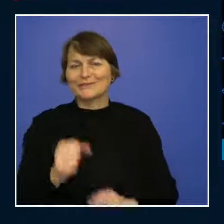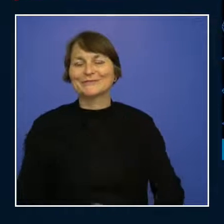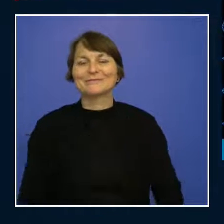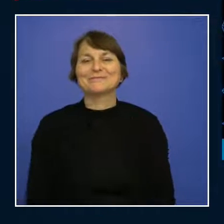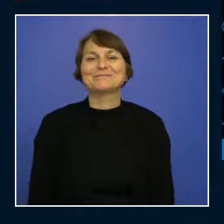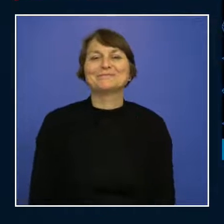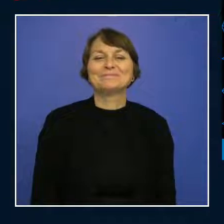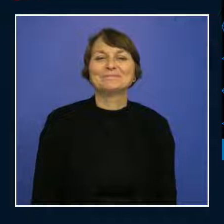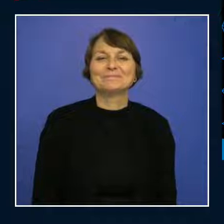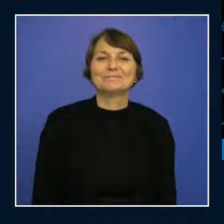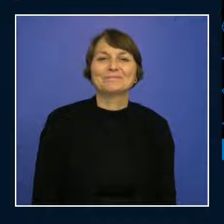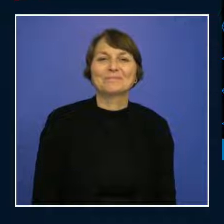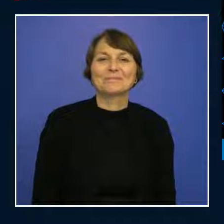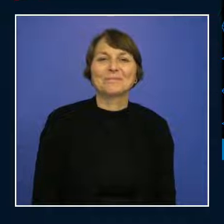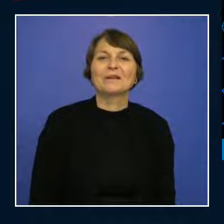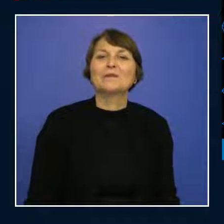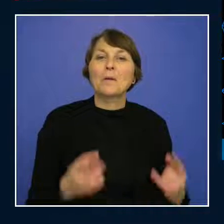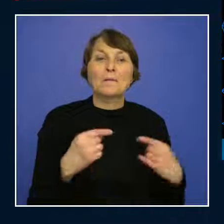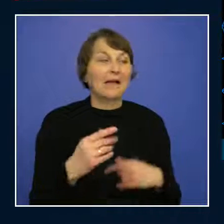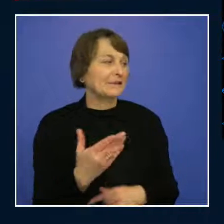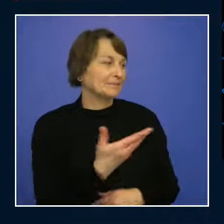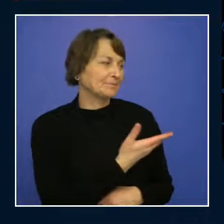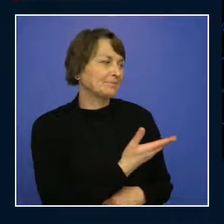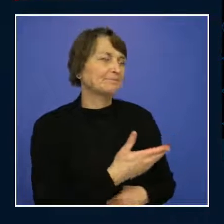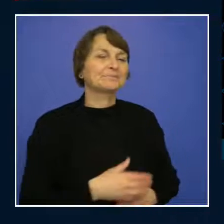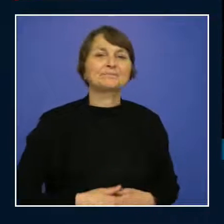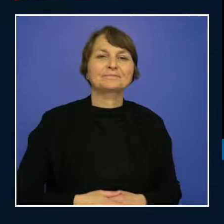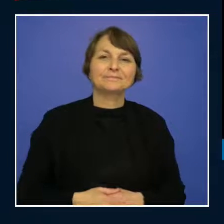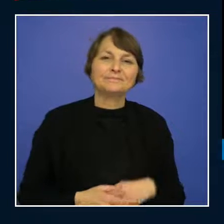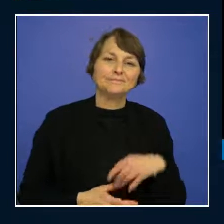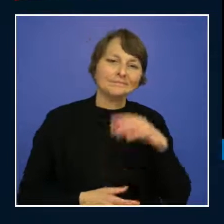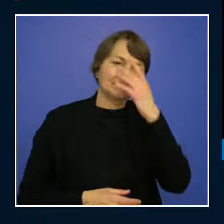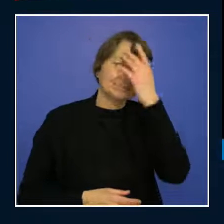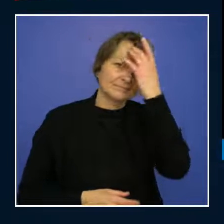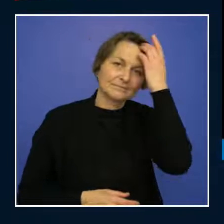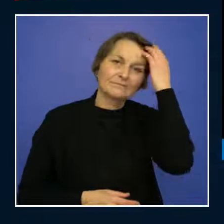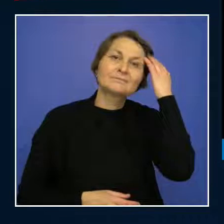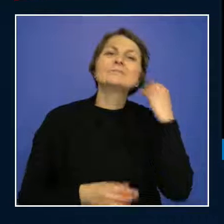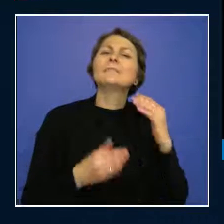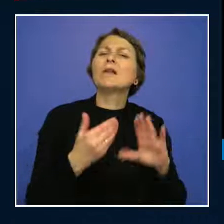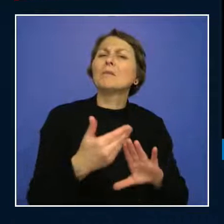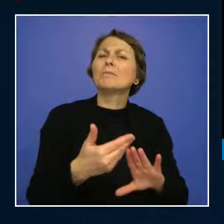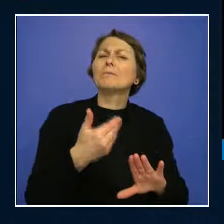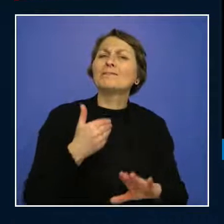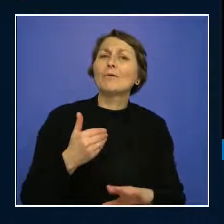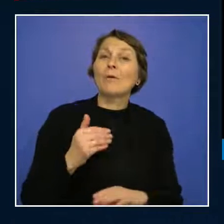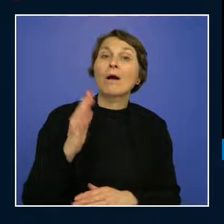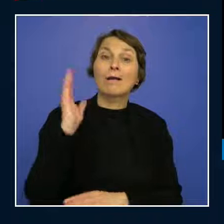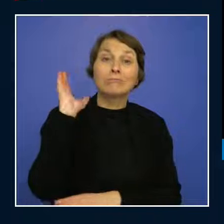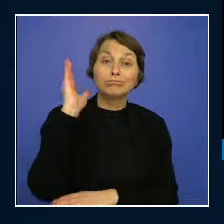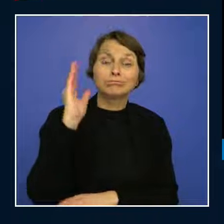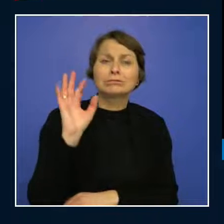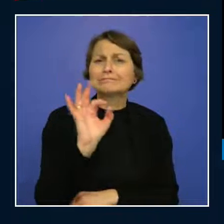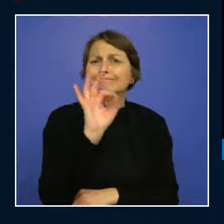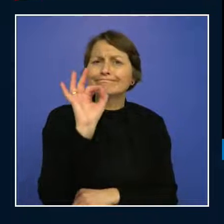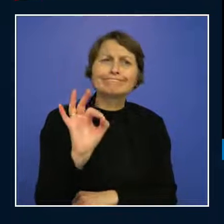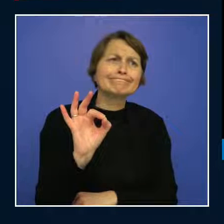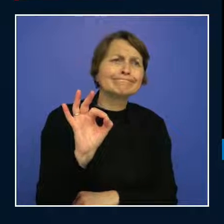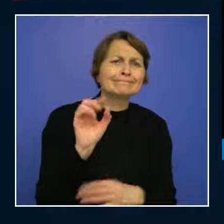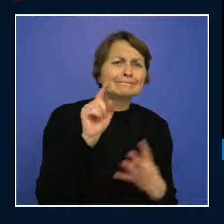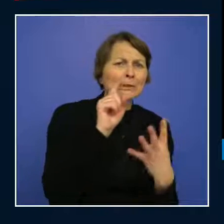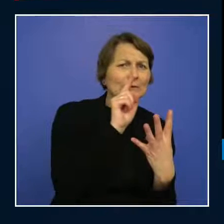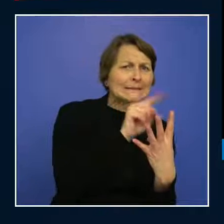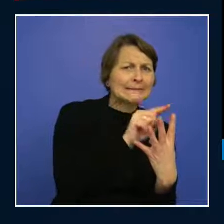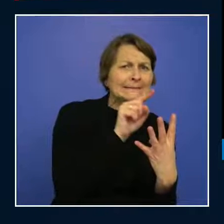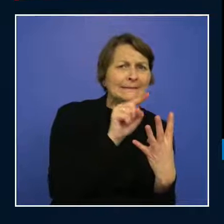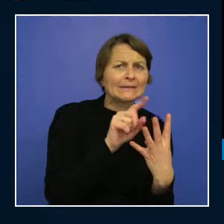back to our slides, the question I posed at the start is, how do you choose which one? When do you think about which one?